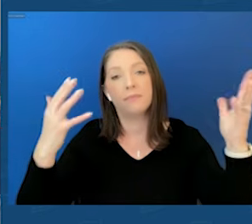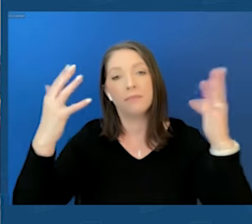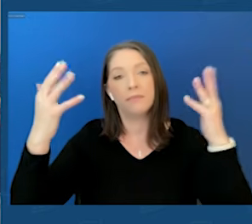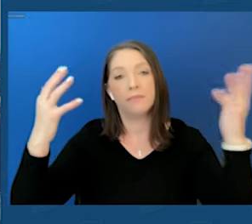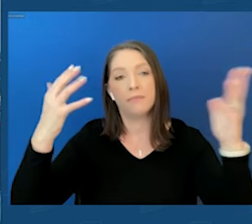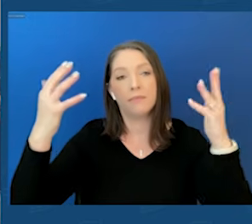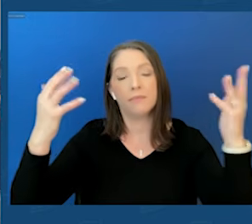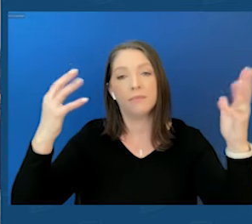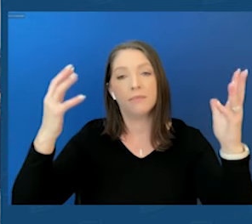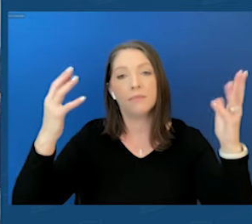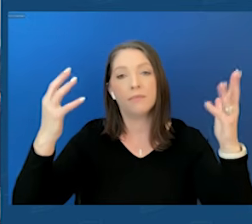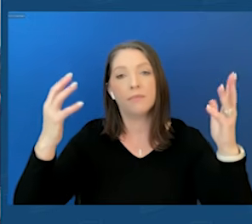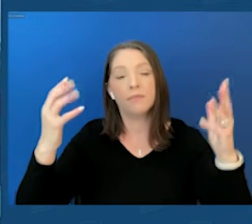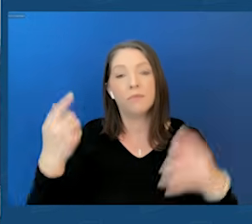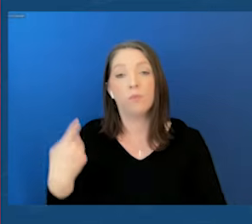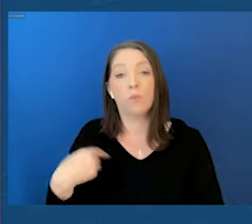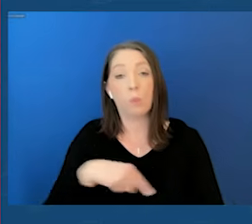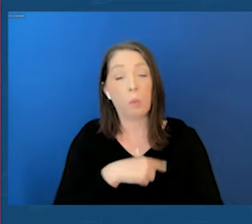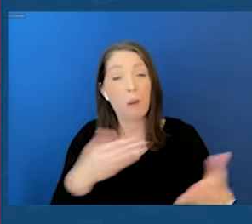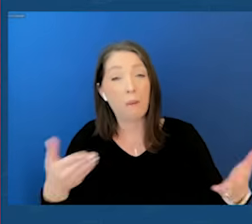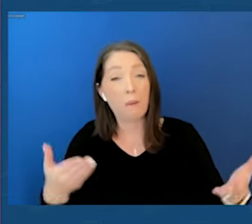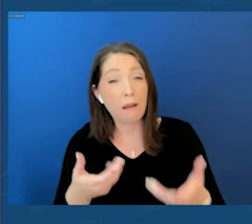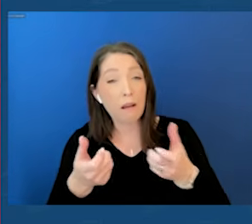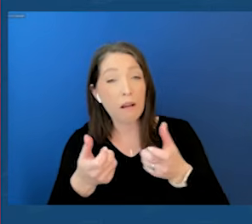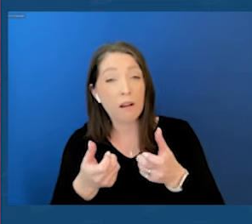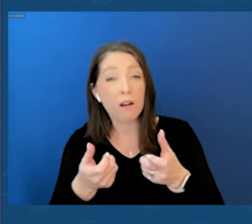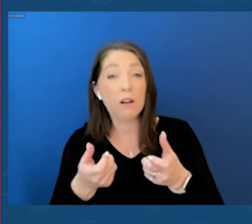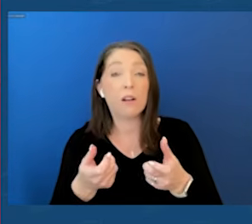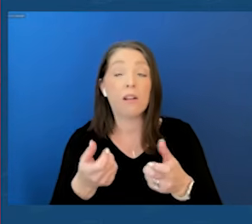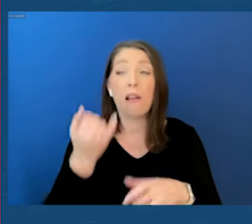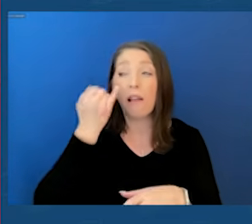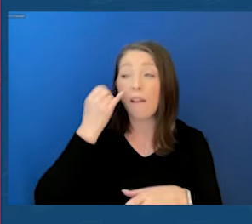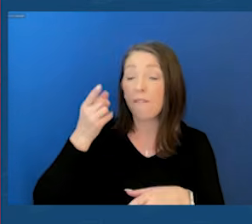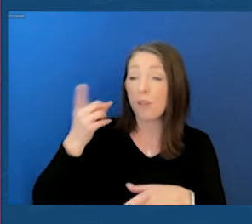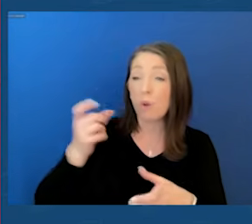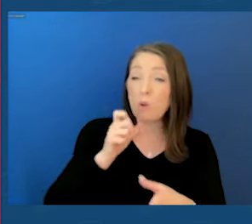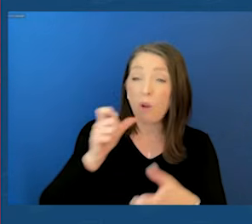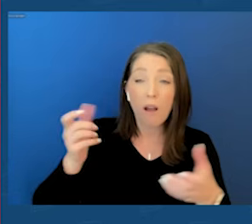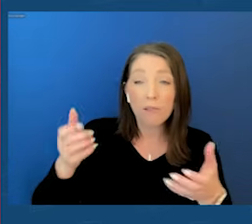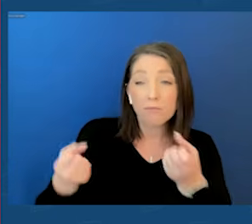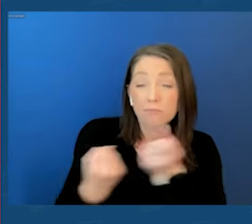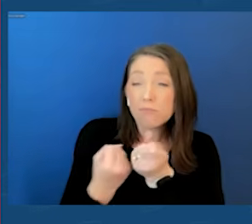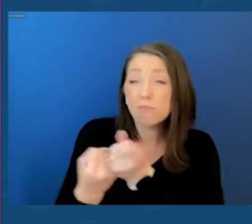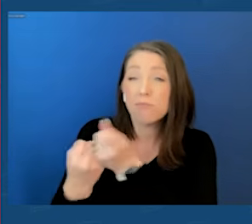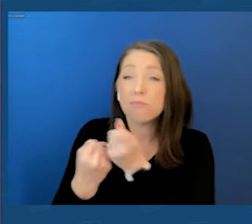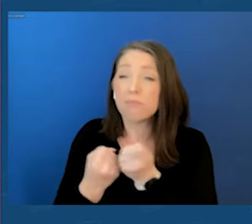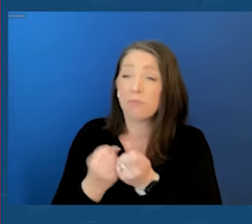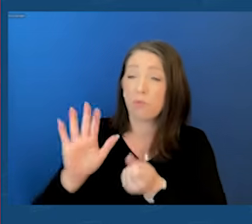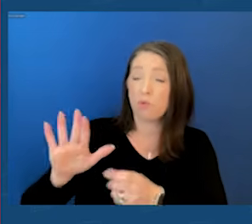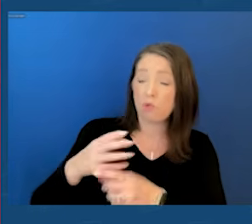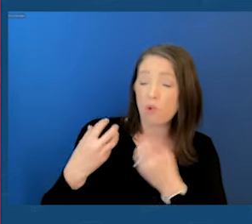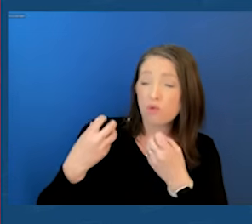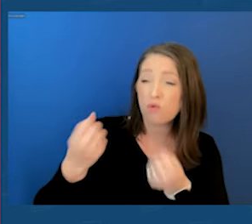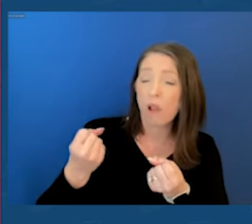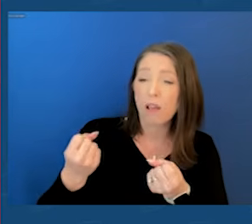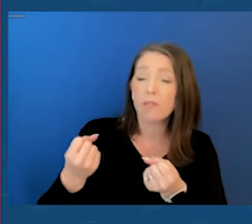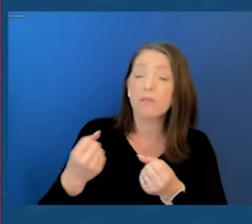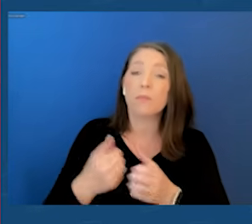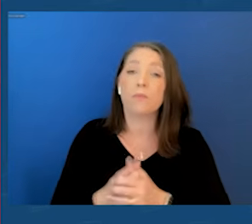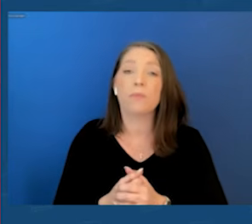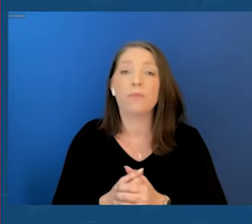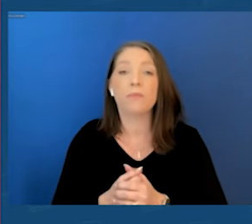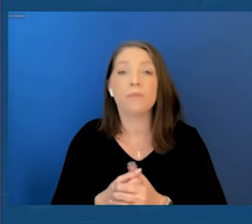We would not be here without the strength of each and every one of these individuals. And especially to Senator Brisport, my initial